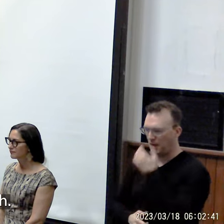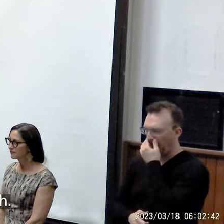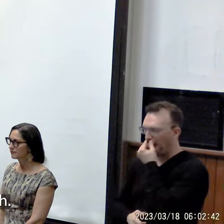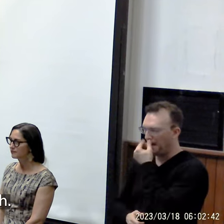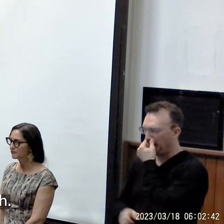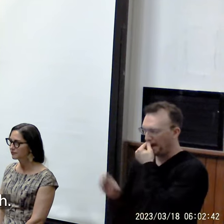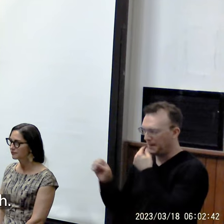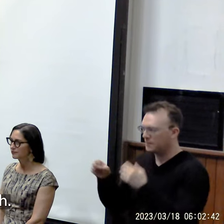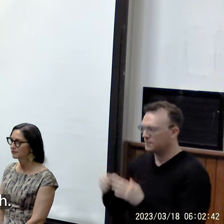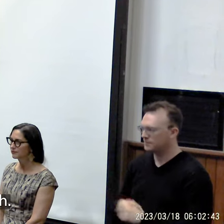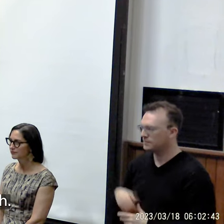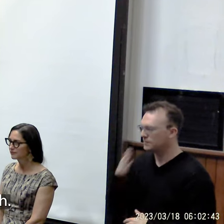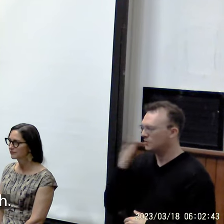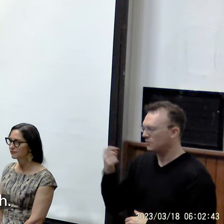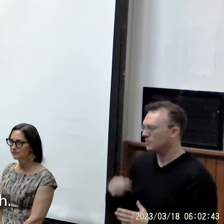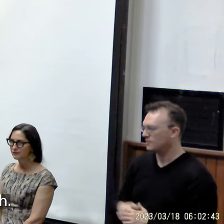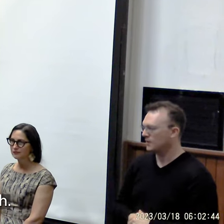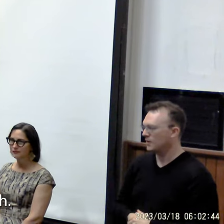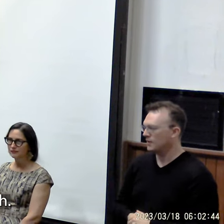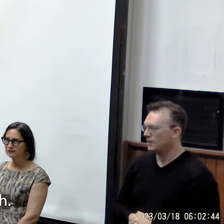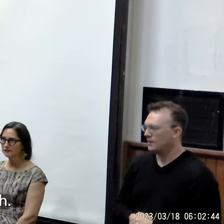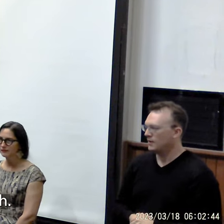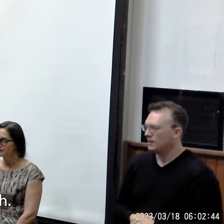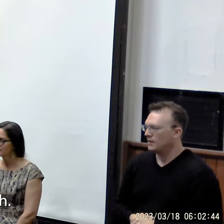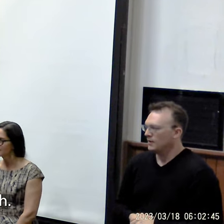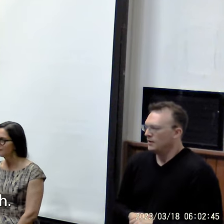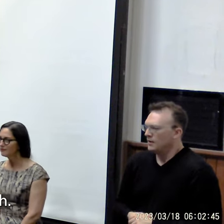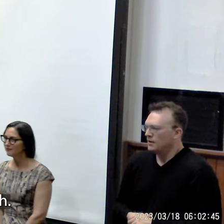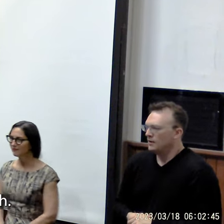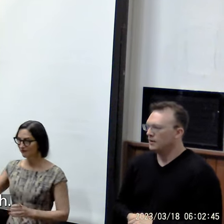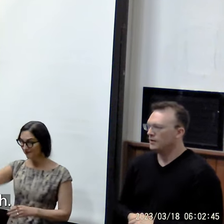yeah, thanks for that one, yeah.